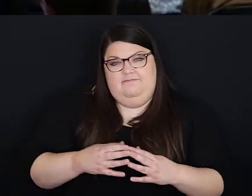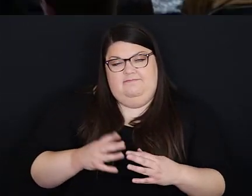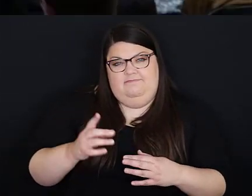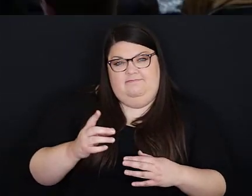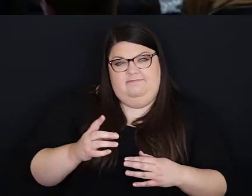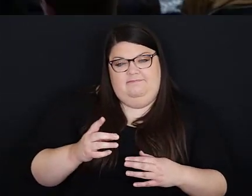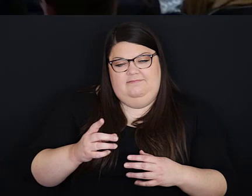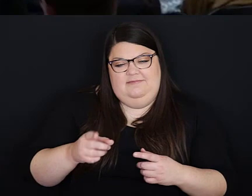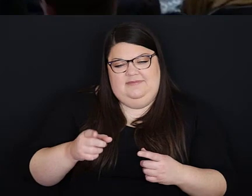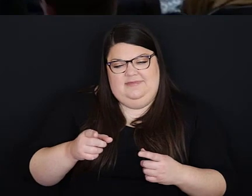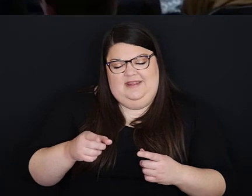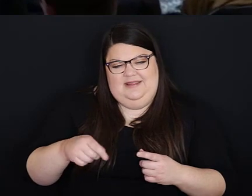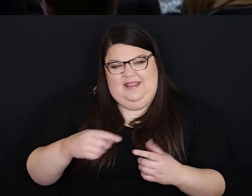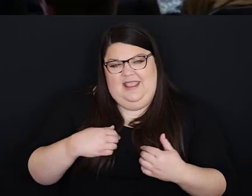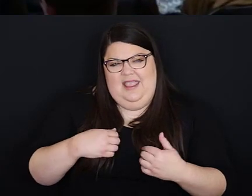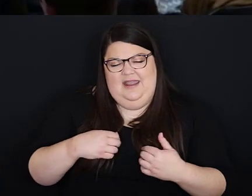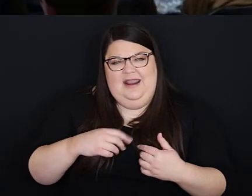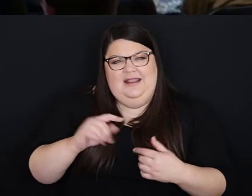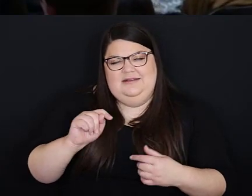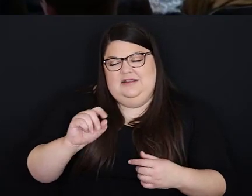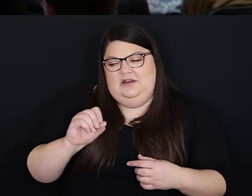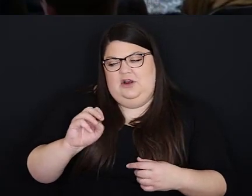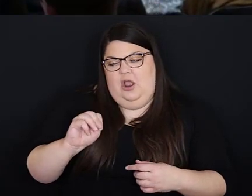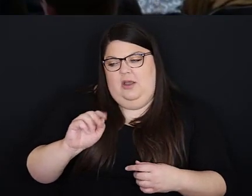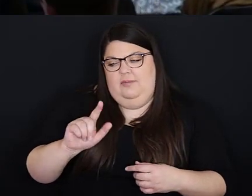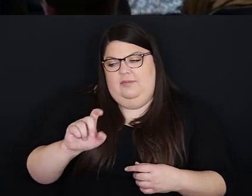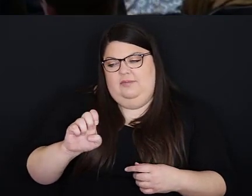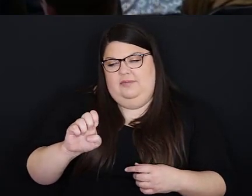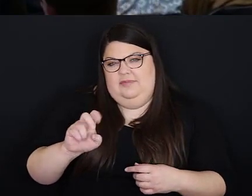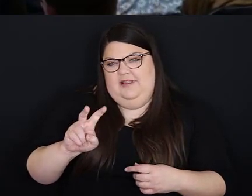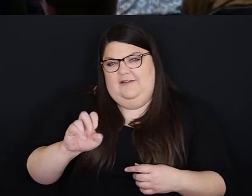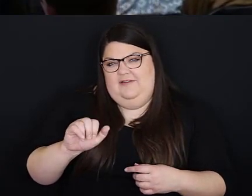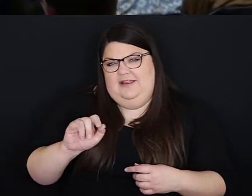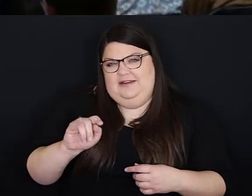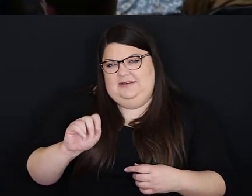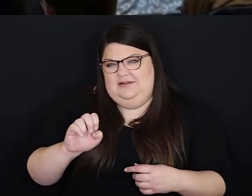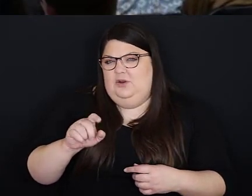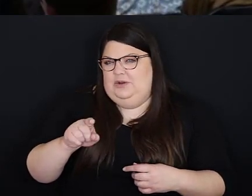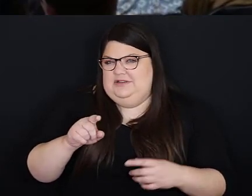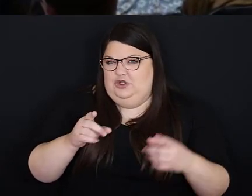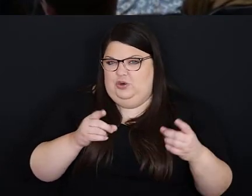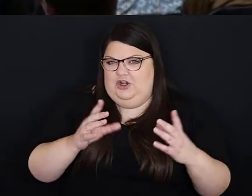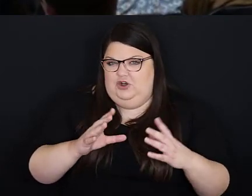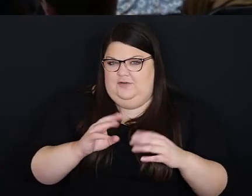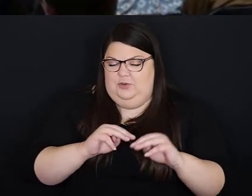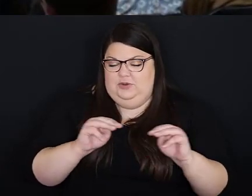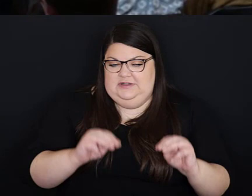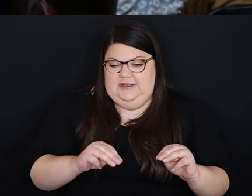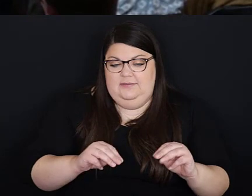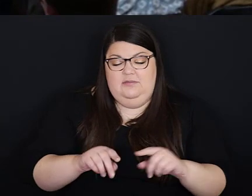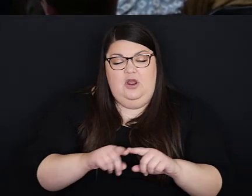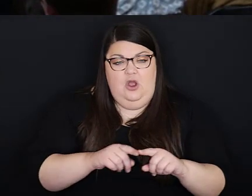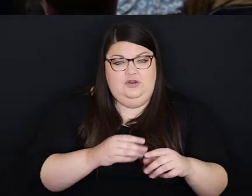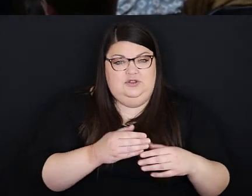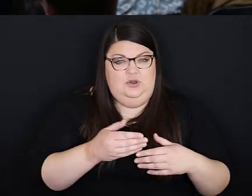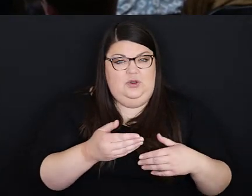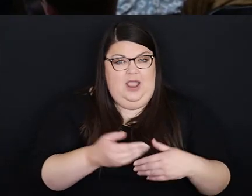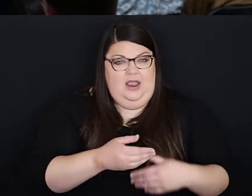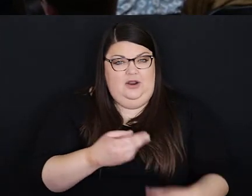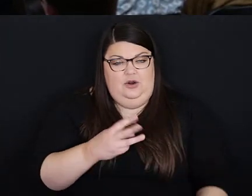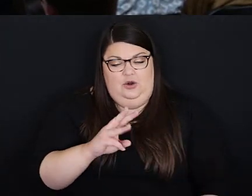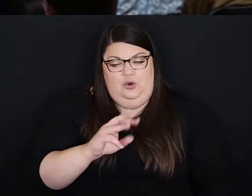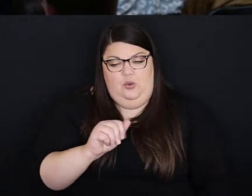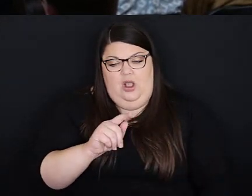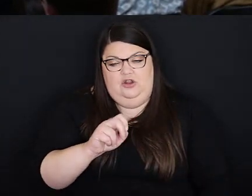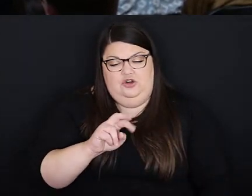they had, Tom Levitt was the director of the museum at the time, and then shortly they also hired Walter